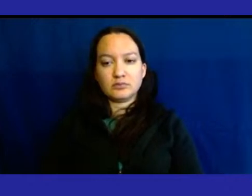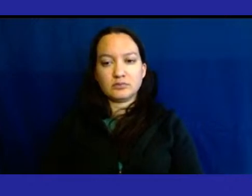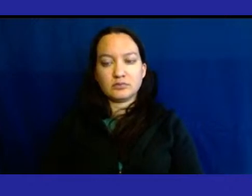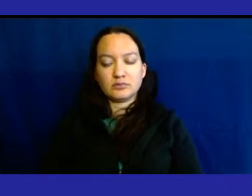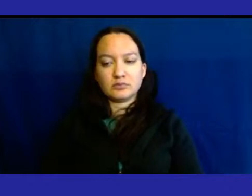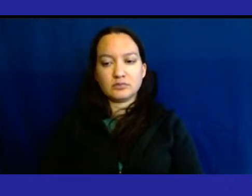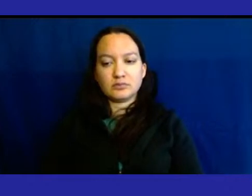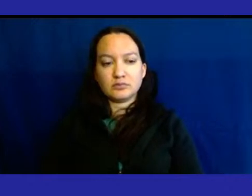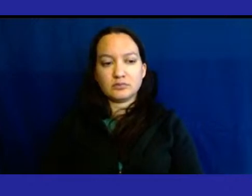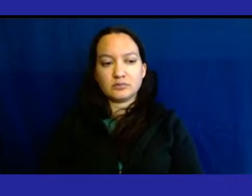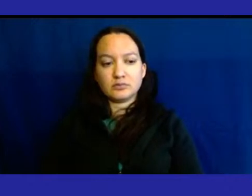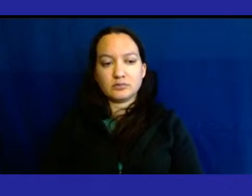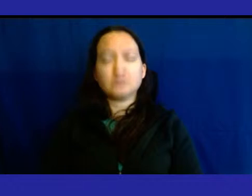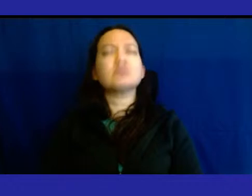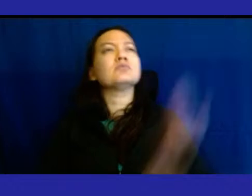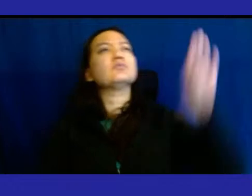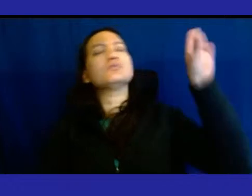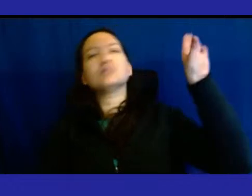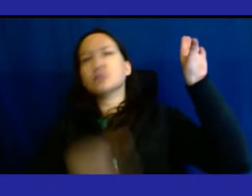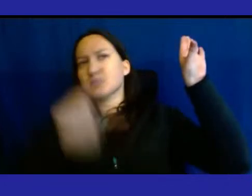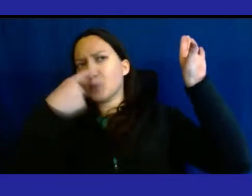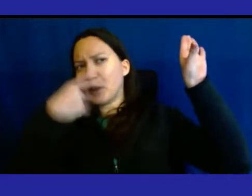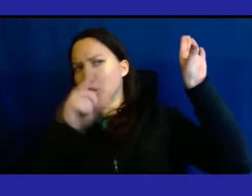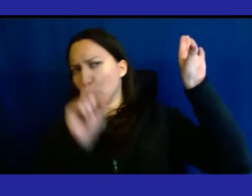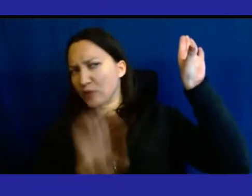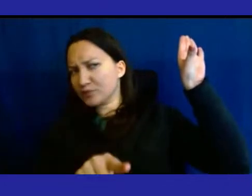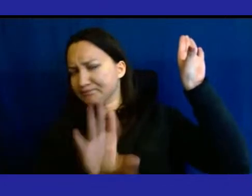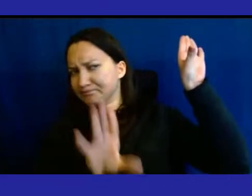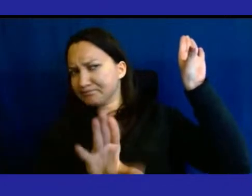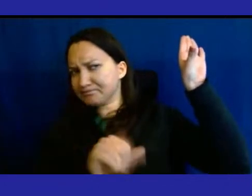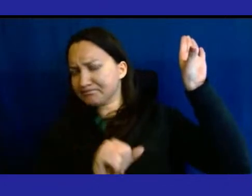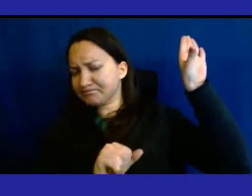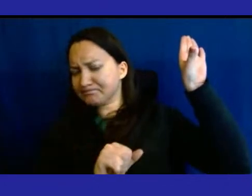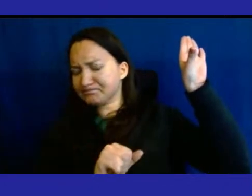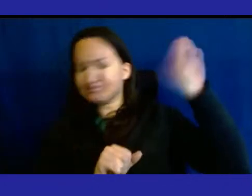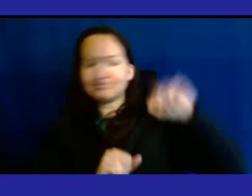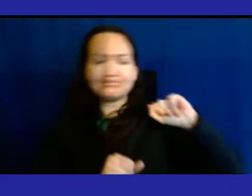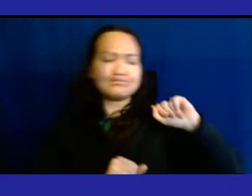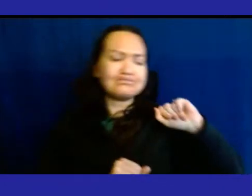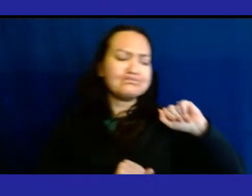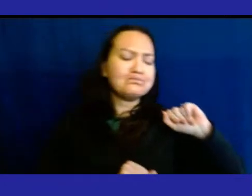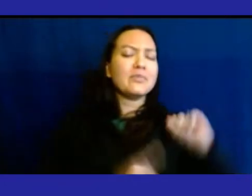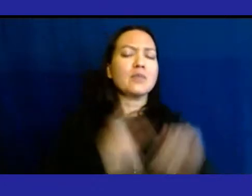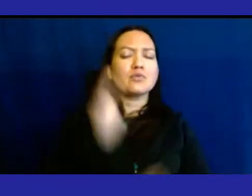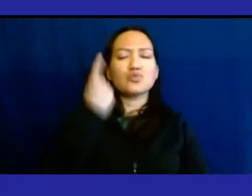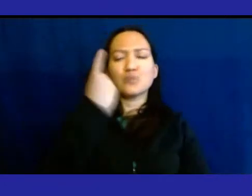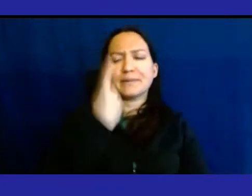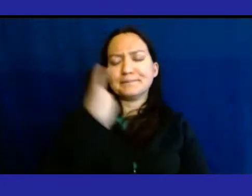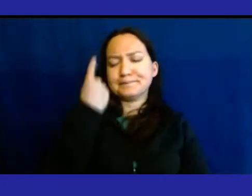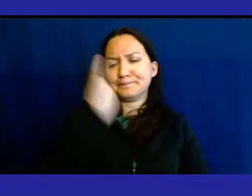Let me ask a question that I think both illustrates and something I wonder about.